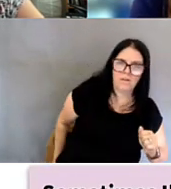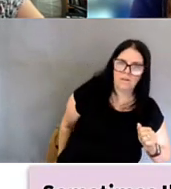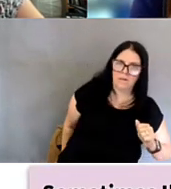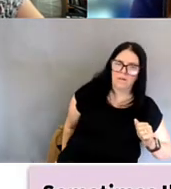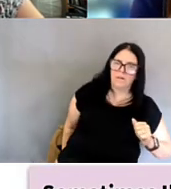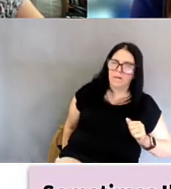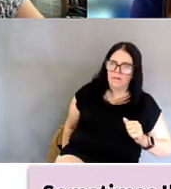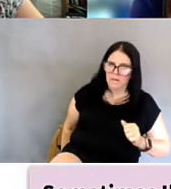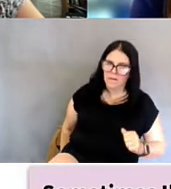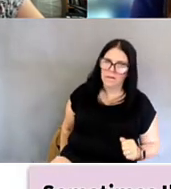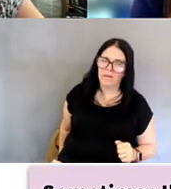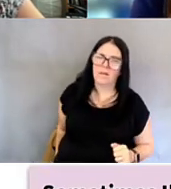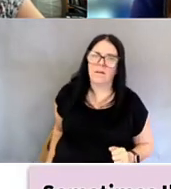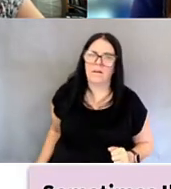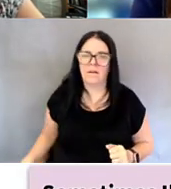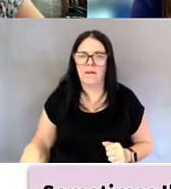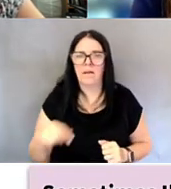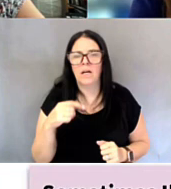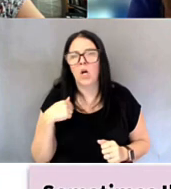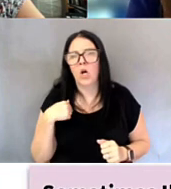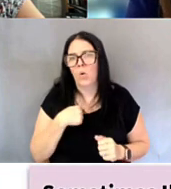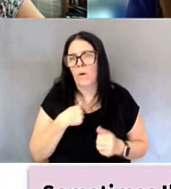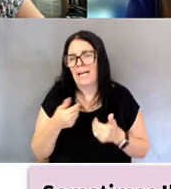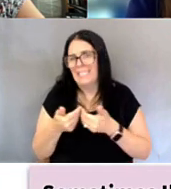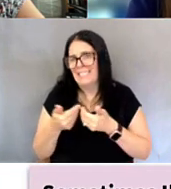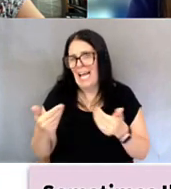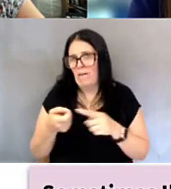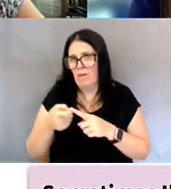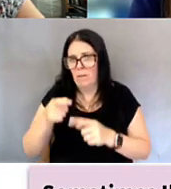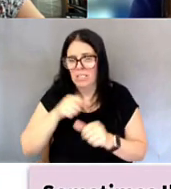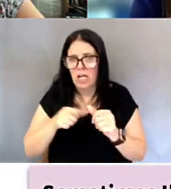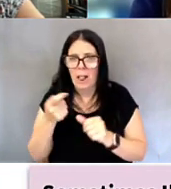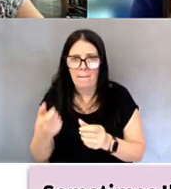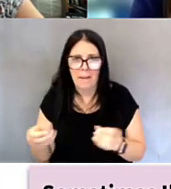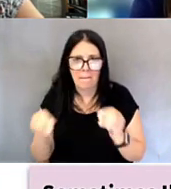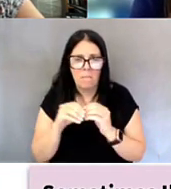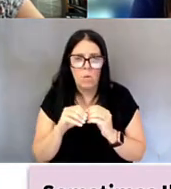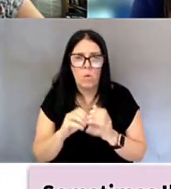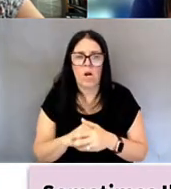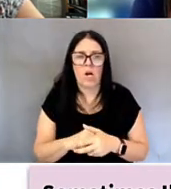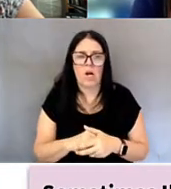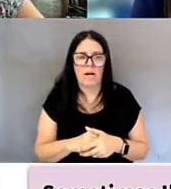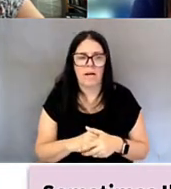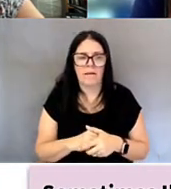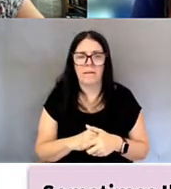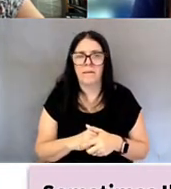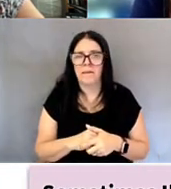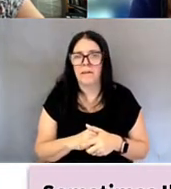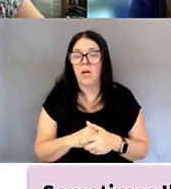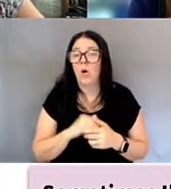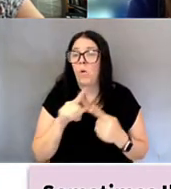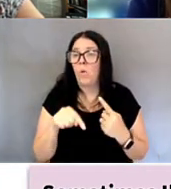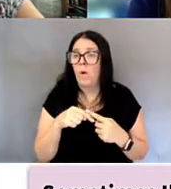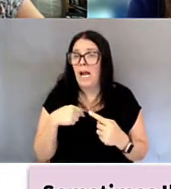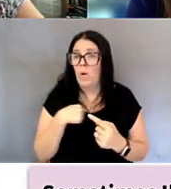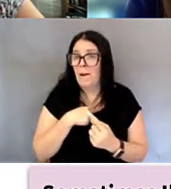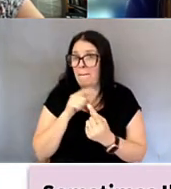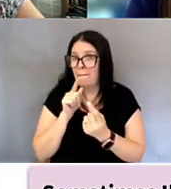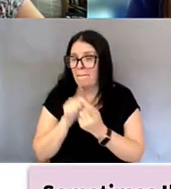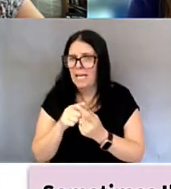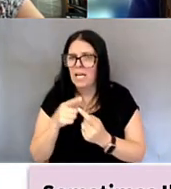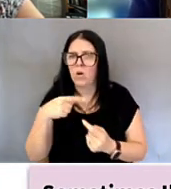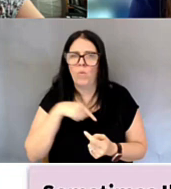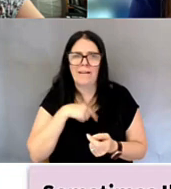isolated as instructors. We're kind of siloed off from each other a bit more. When we meet, we collaborate perhaps